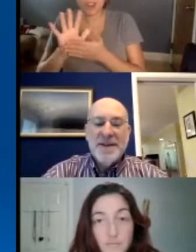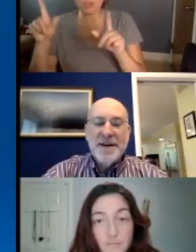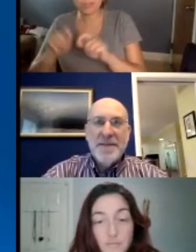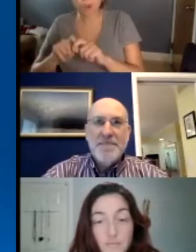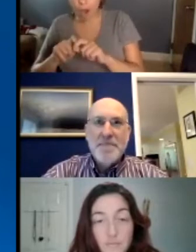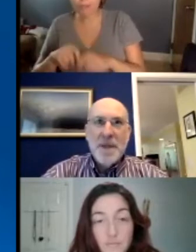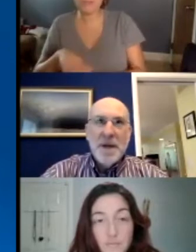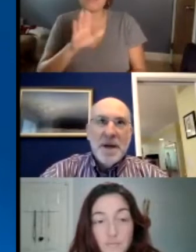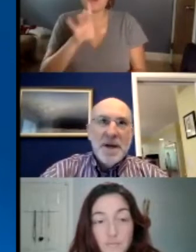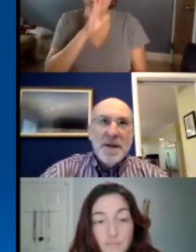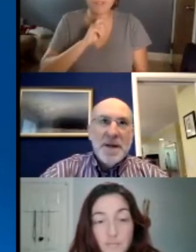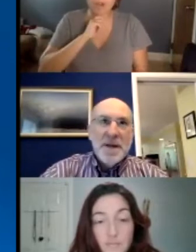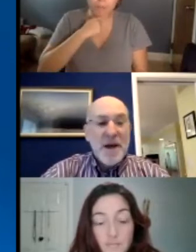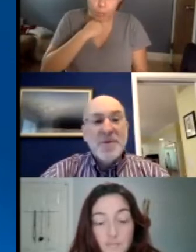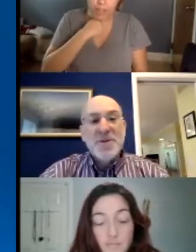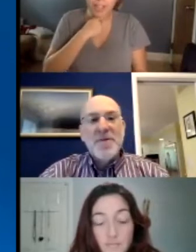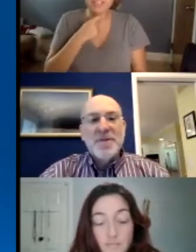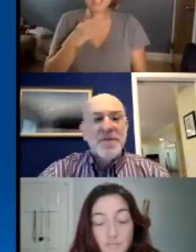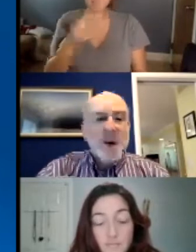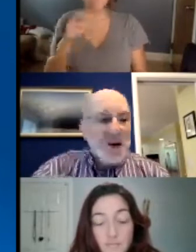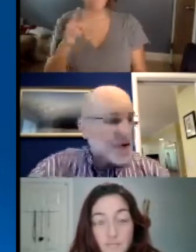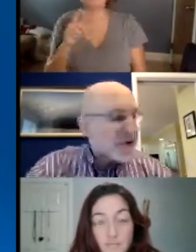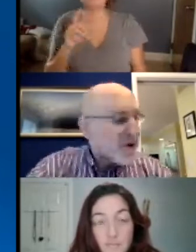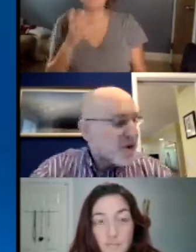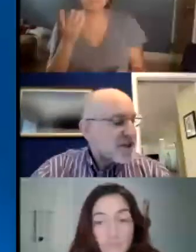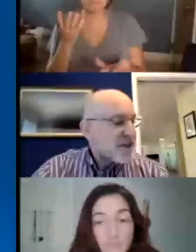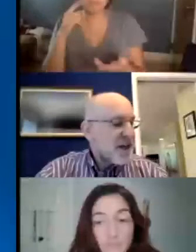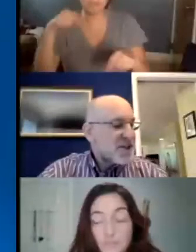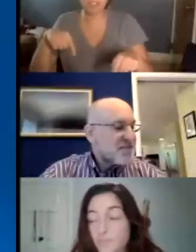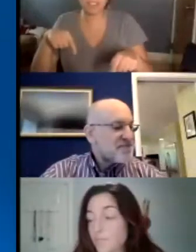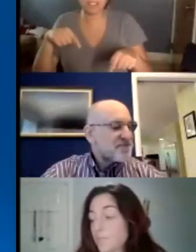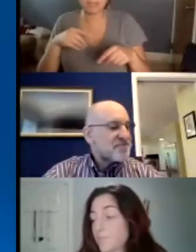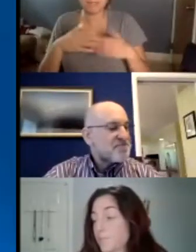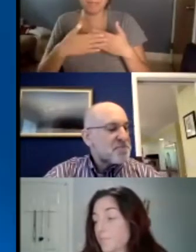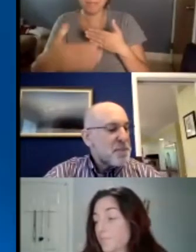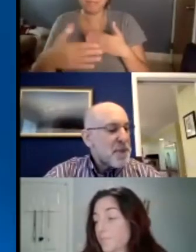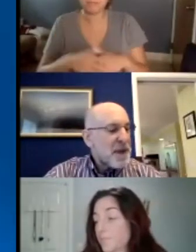and the cameras are off as well for the presentation.